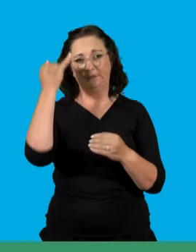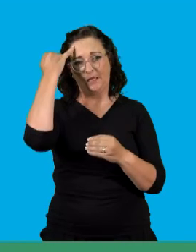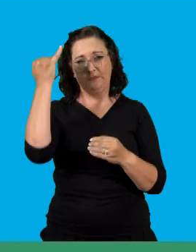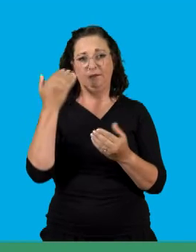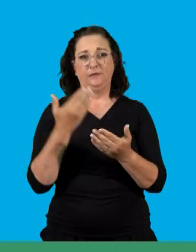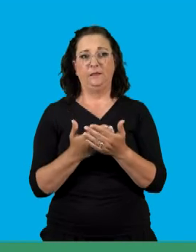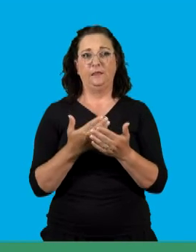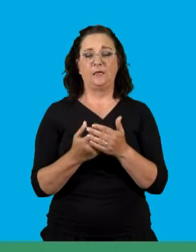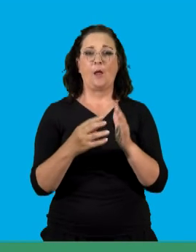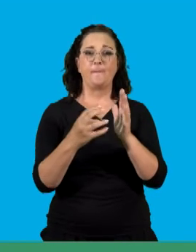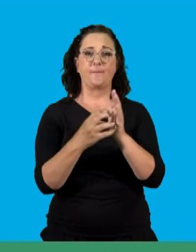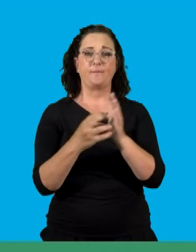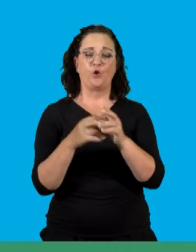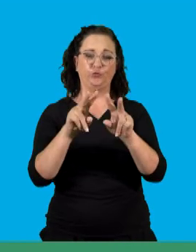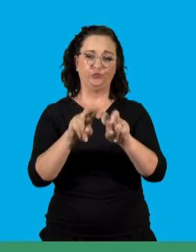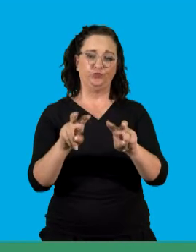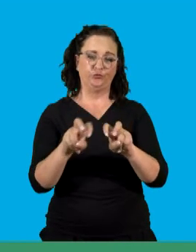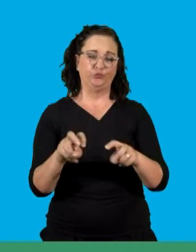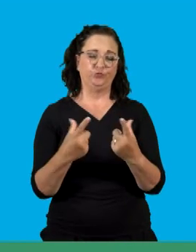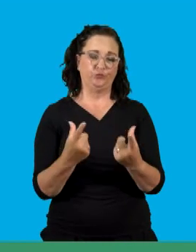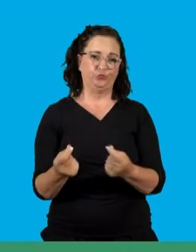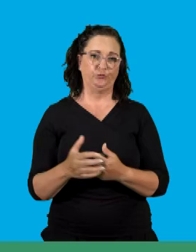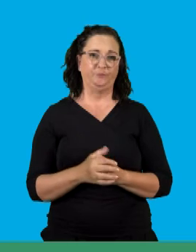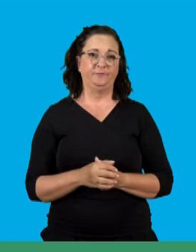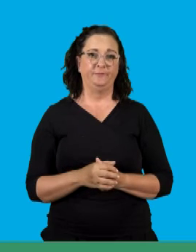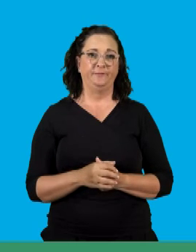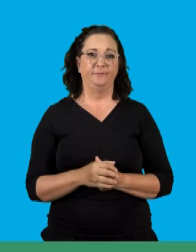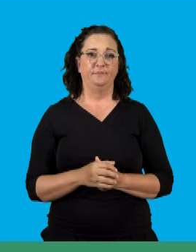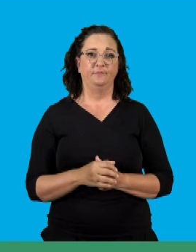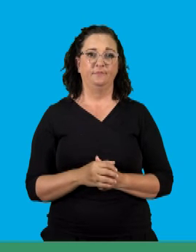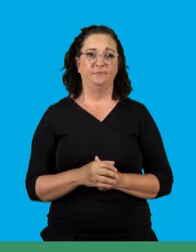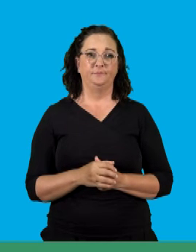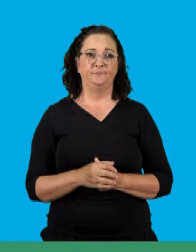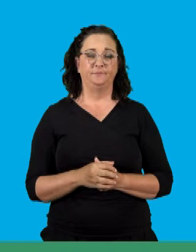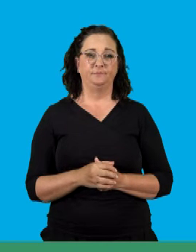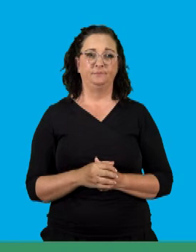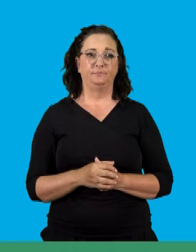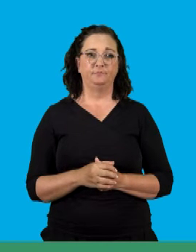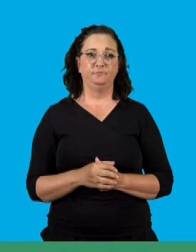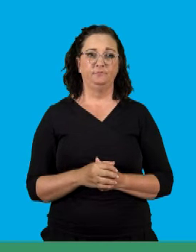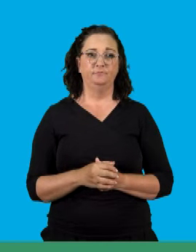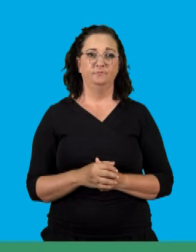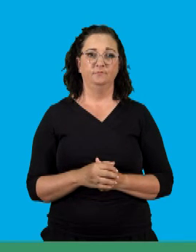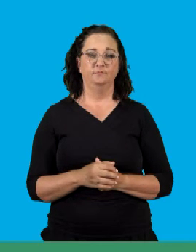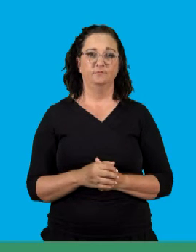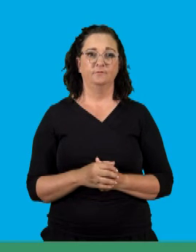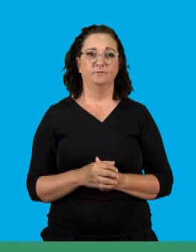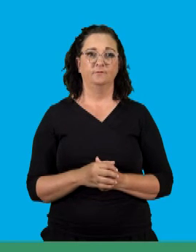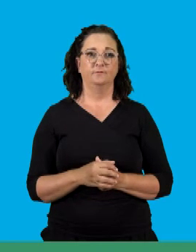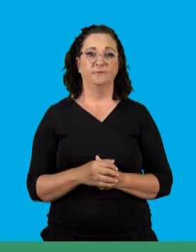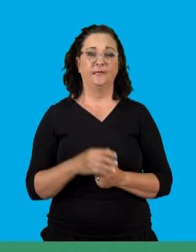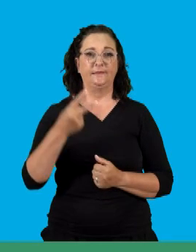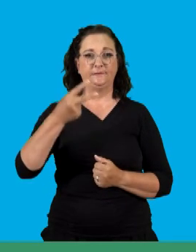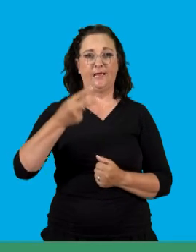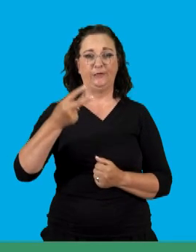idea by conducting a market research. All right, we can now go to